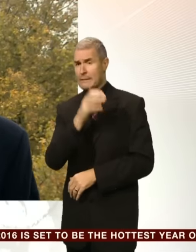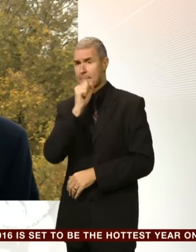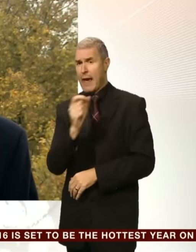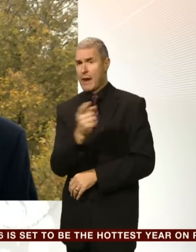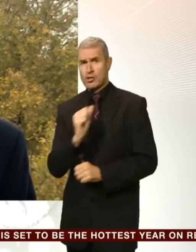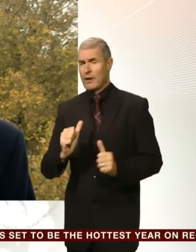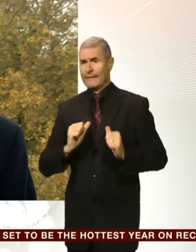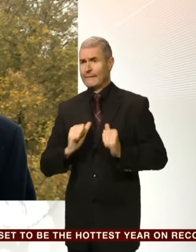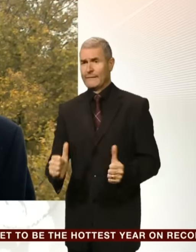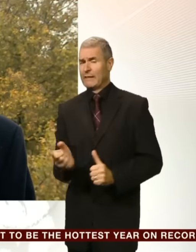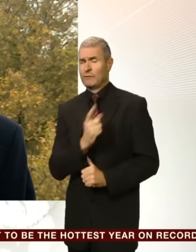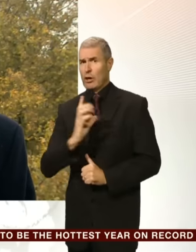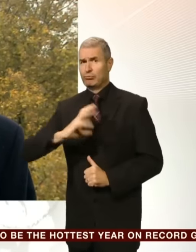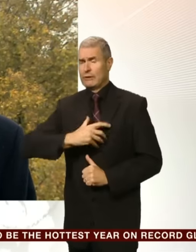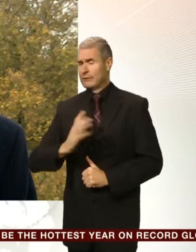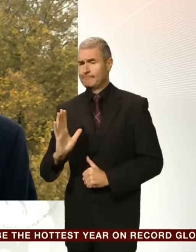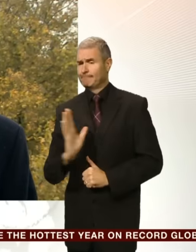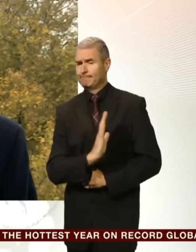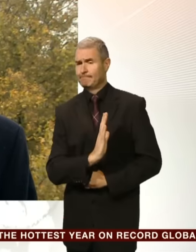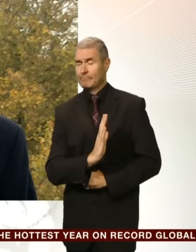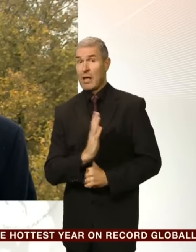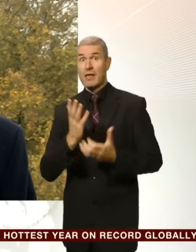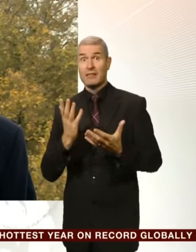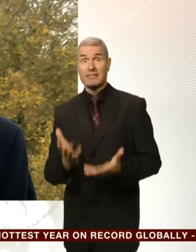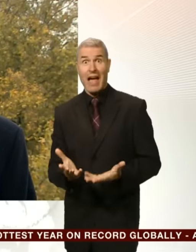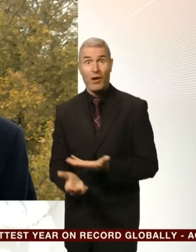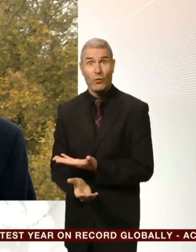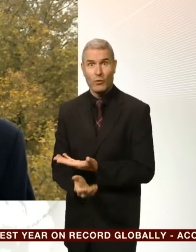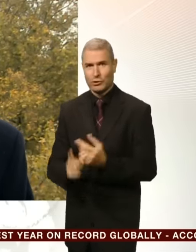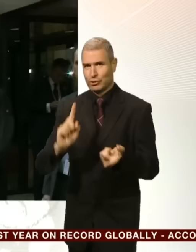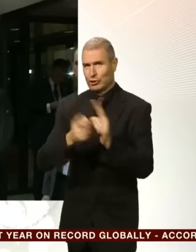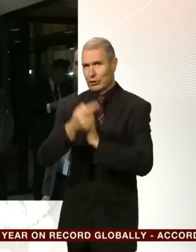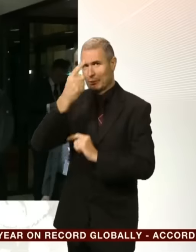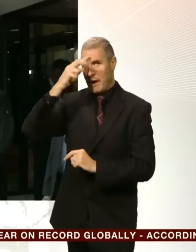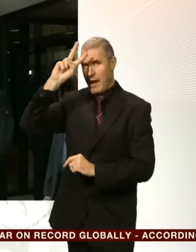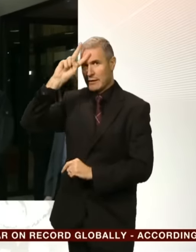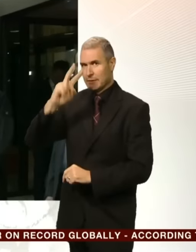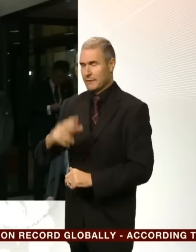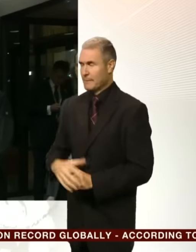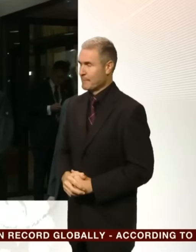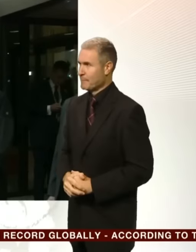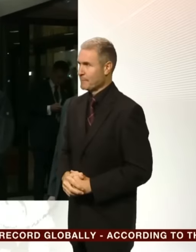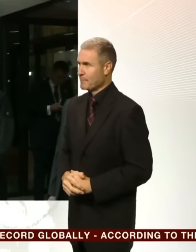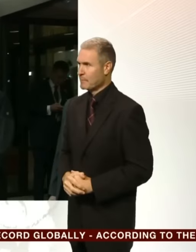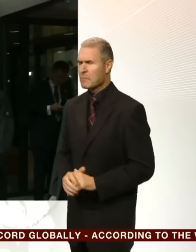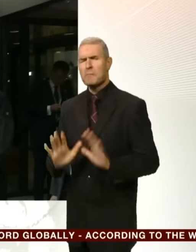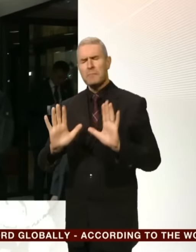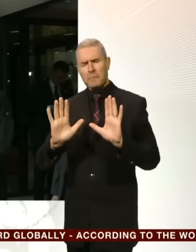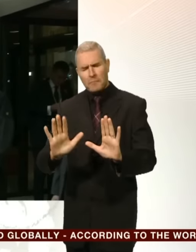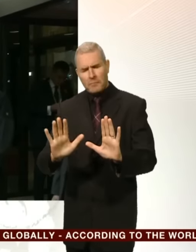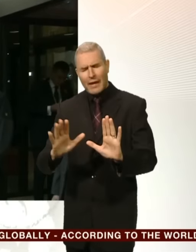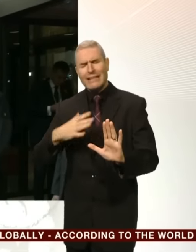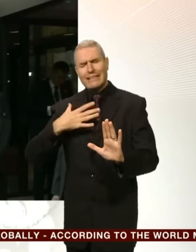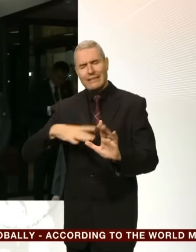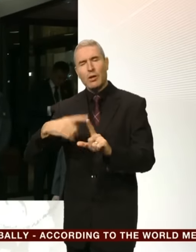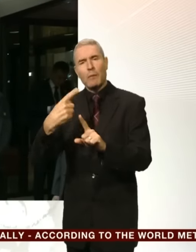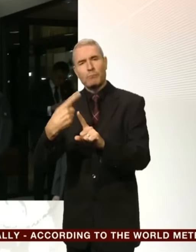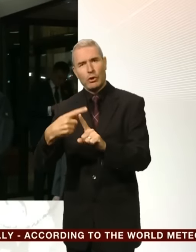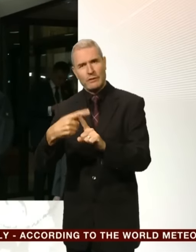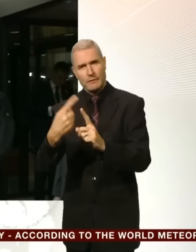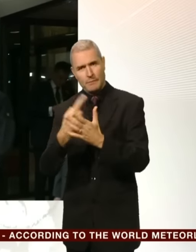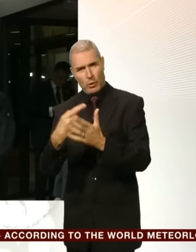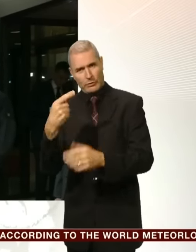unfit to be president. Well, listen to Mr. Johnson today. I think there's a lot to be positive about, and it's very important